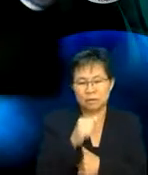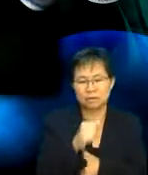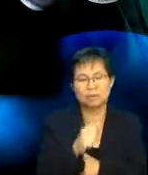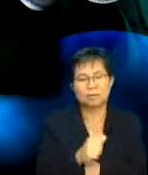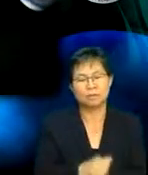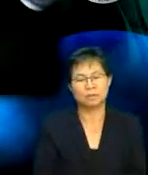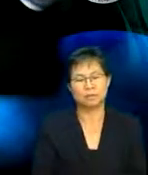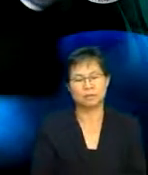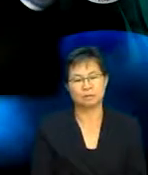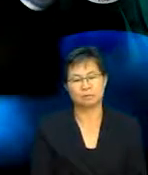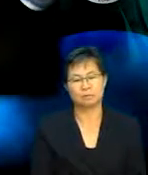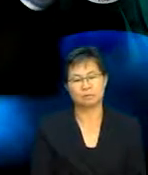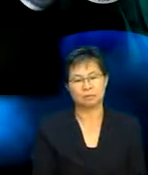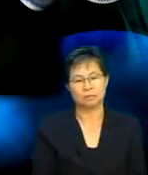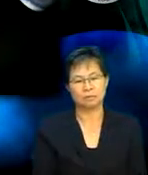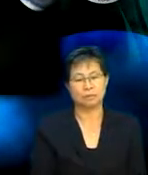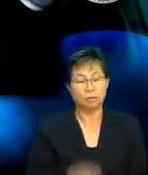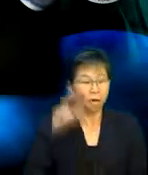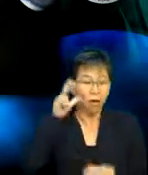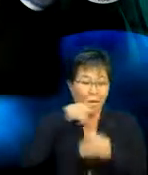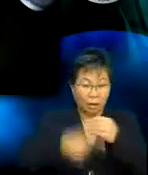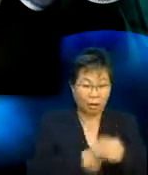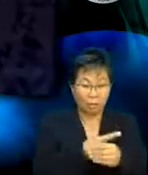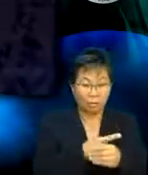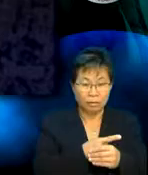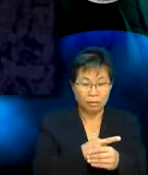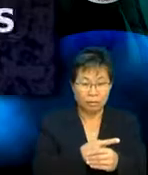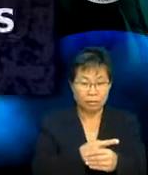Have you heard about MACRIS?